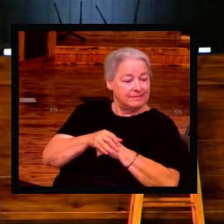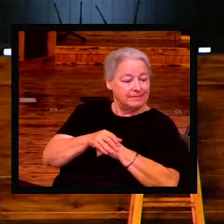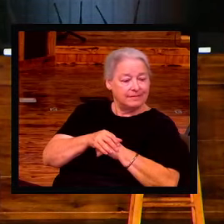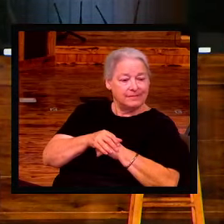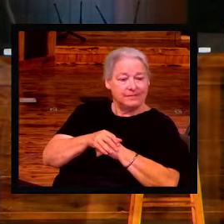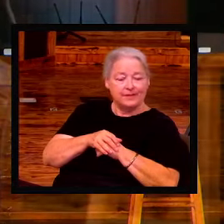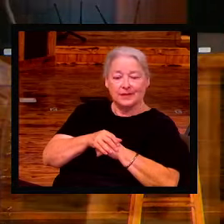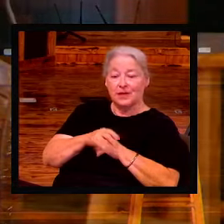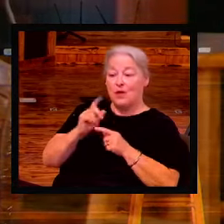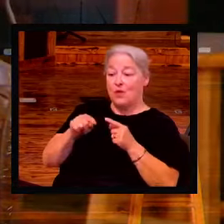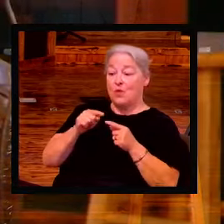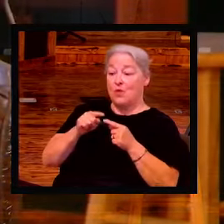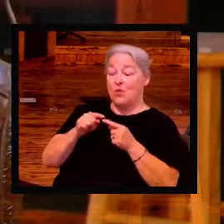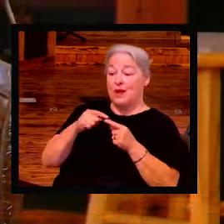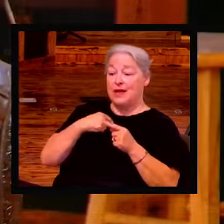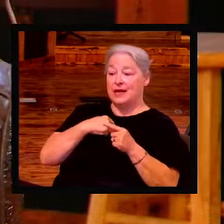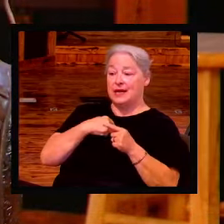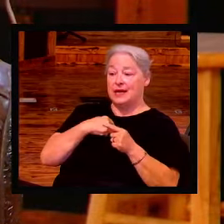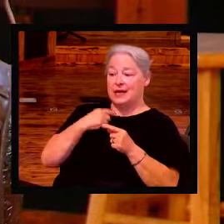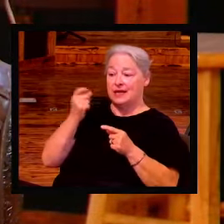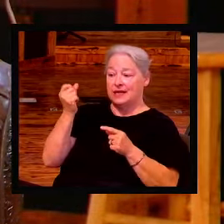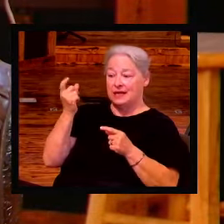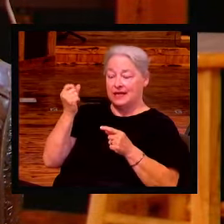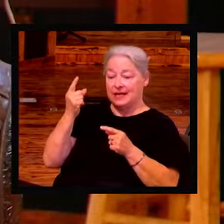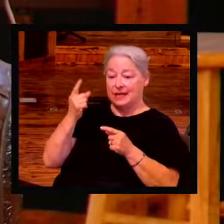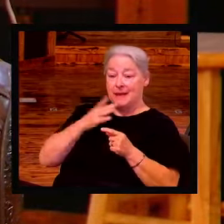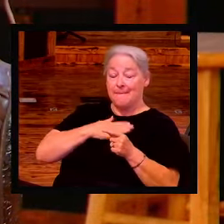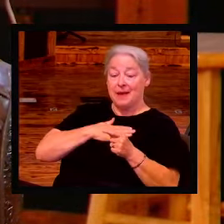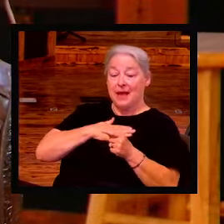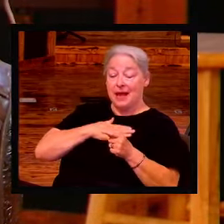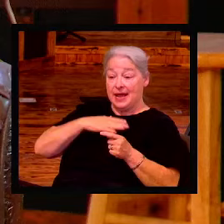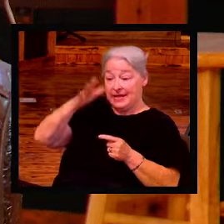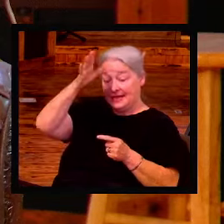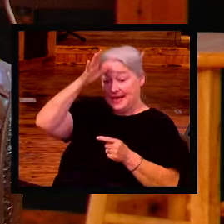When I was 11, my dad became a Christian.